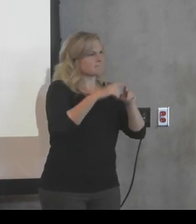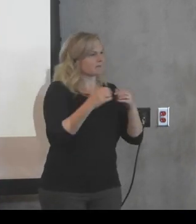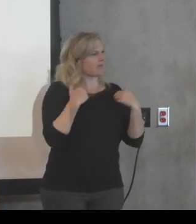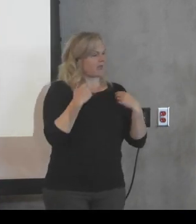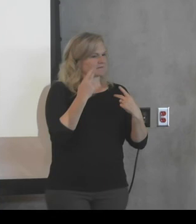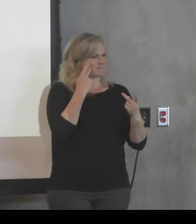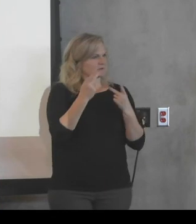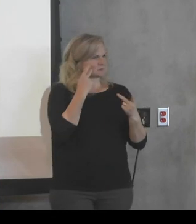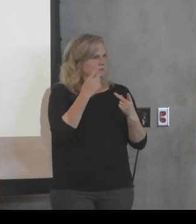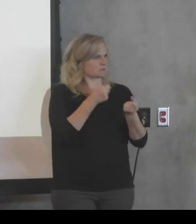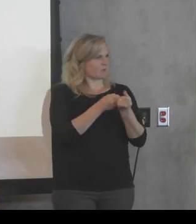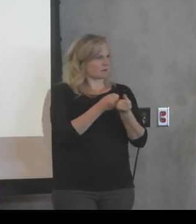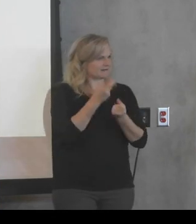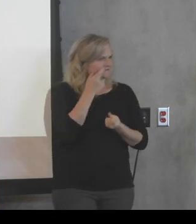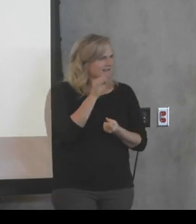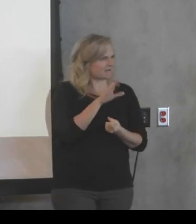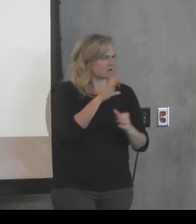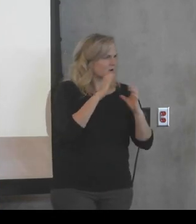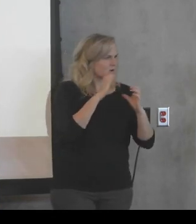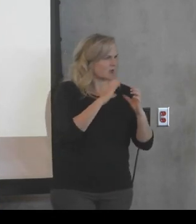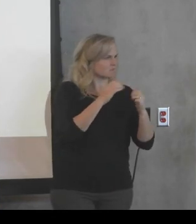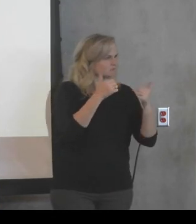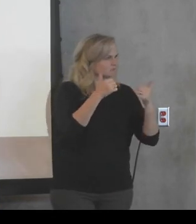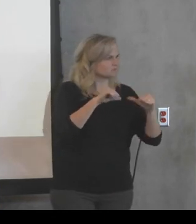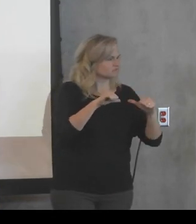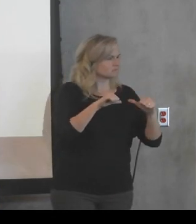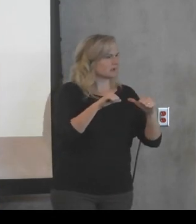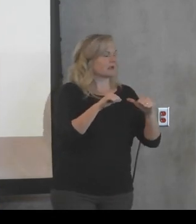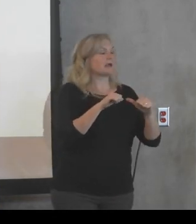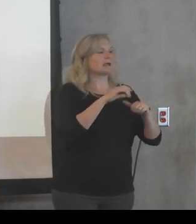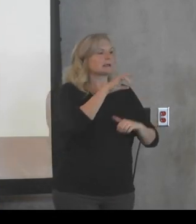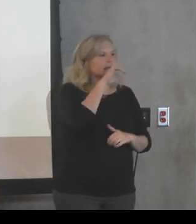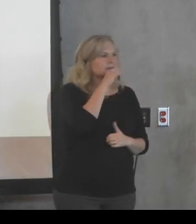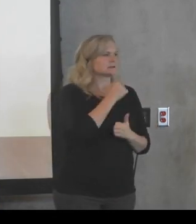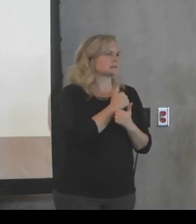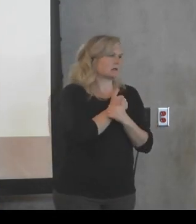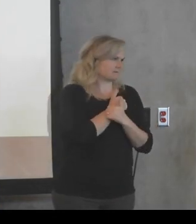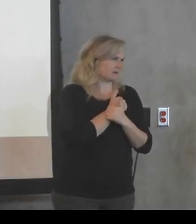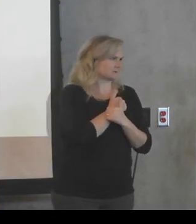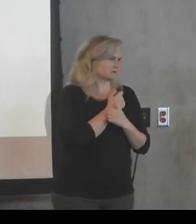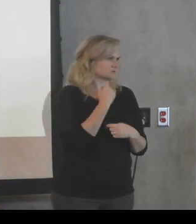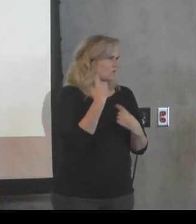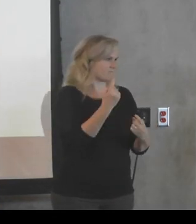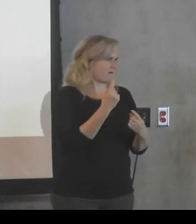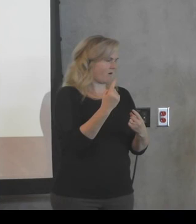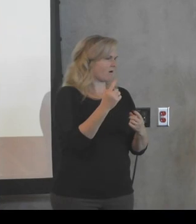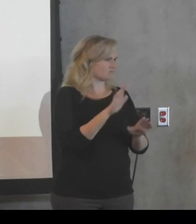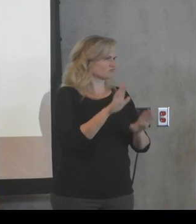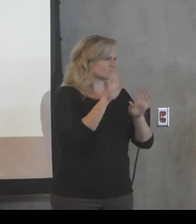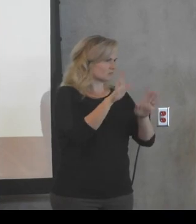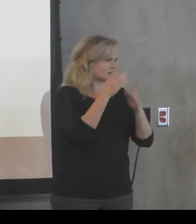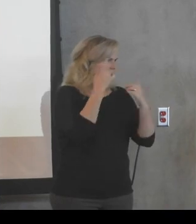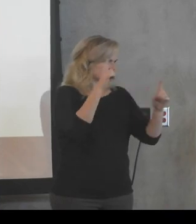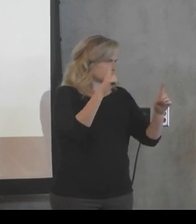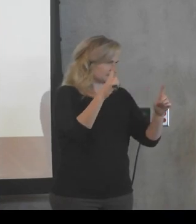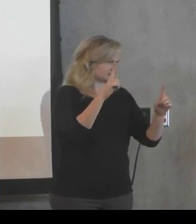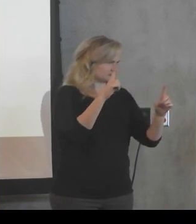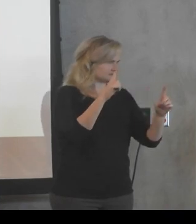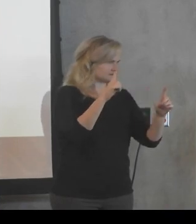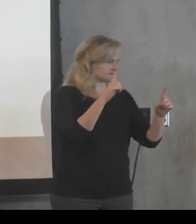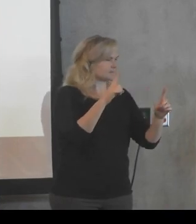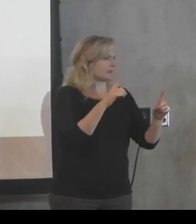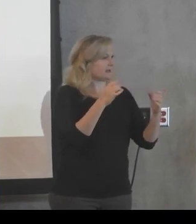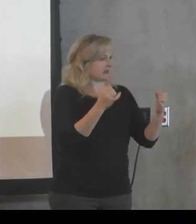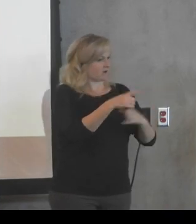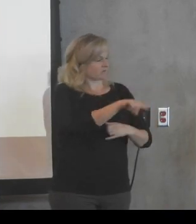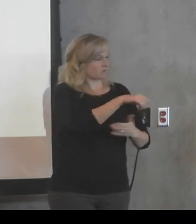well they communicated. Kids love it, and I've had great success as we generalize back into the classroom of those students that are now asking